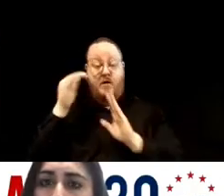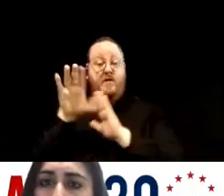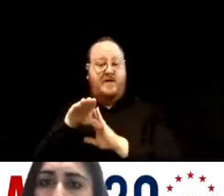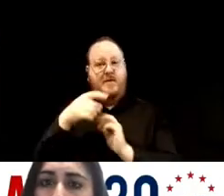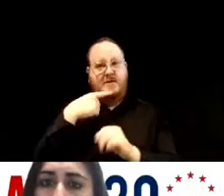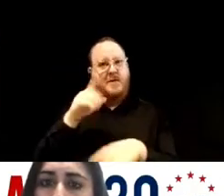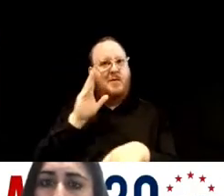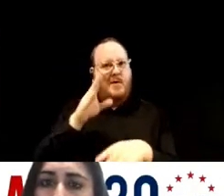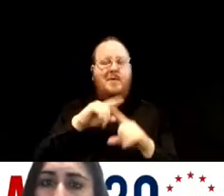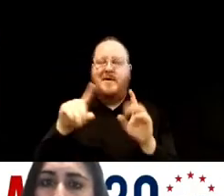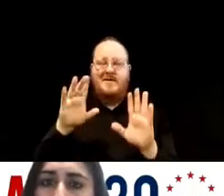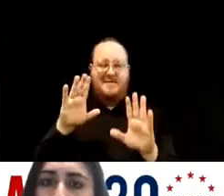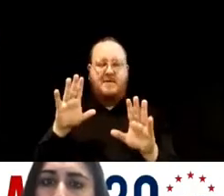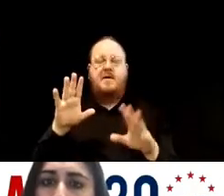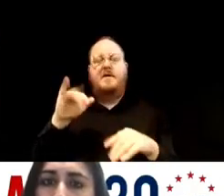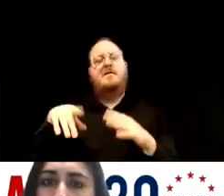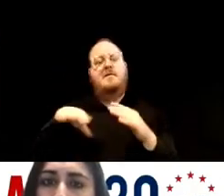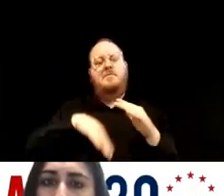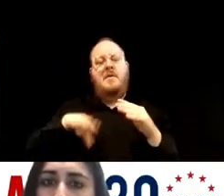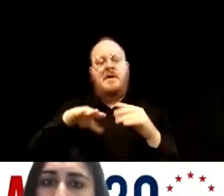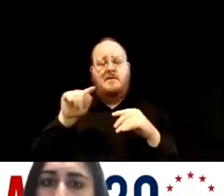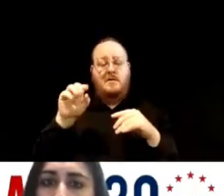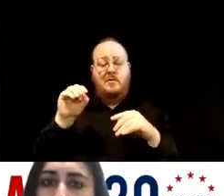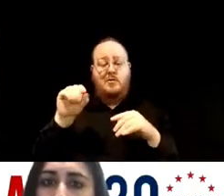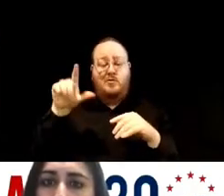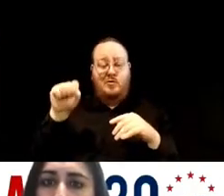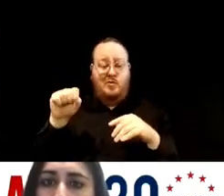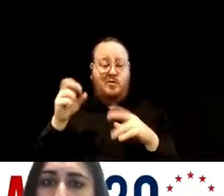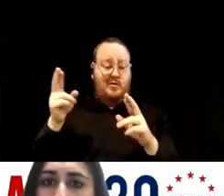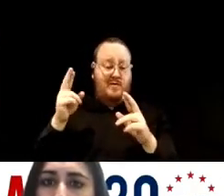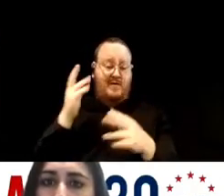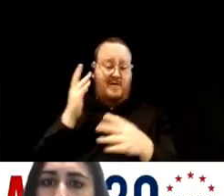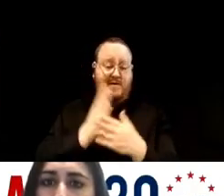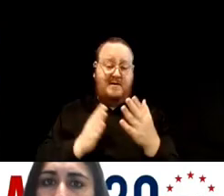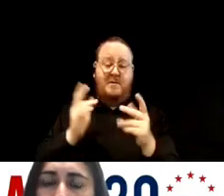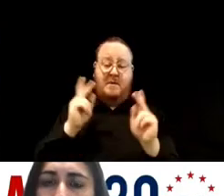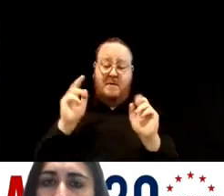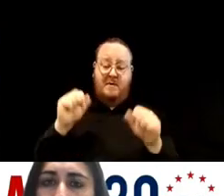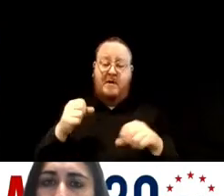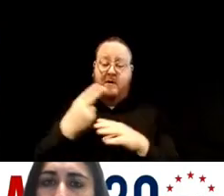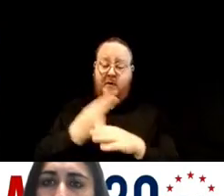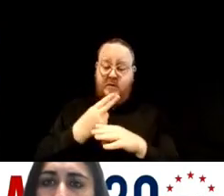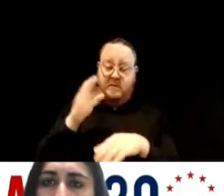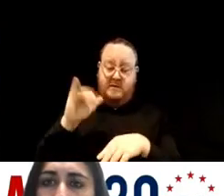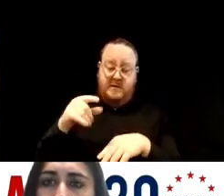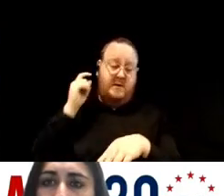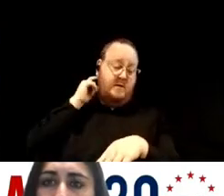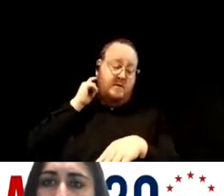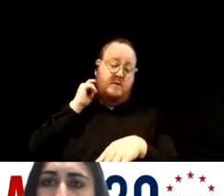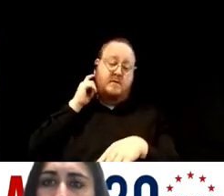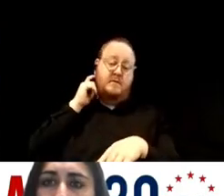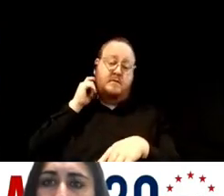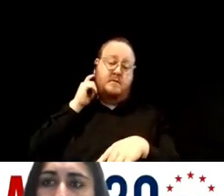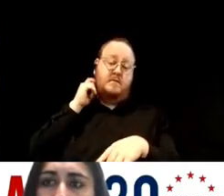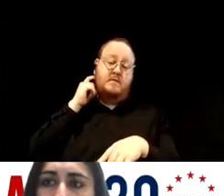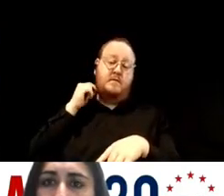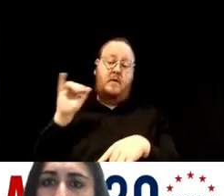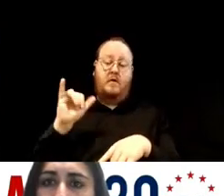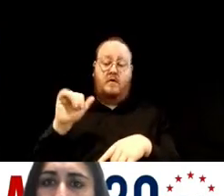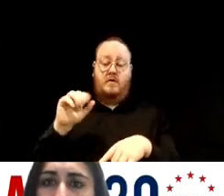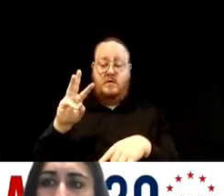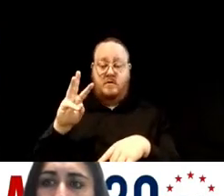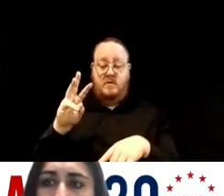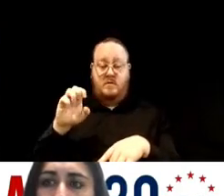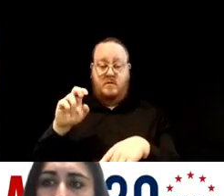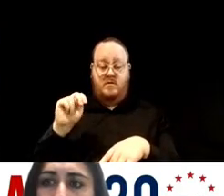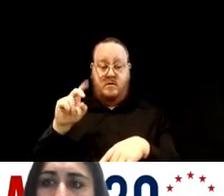tools. Hopefully there's some things in there people can use. And Lindy asks, can we